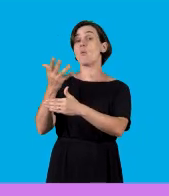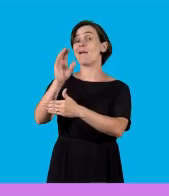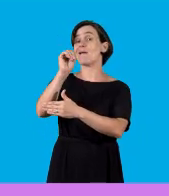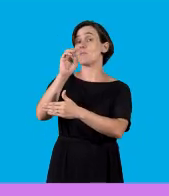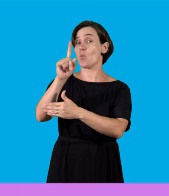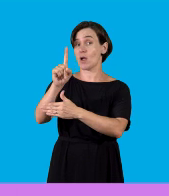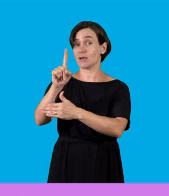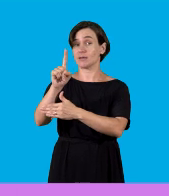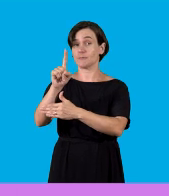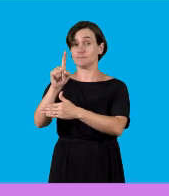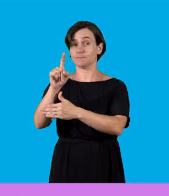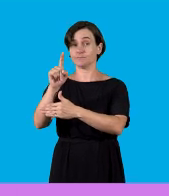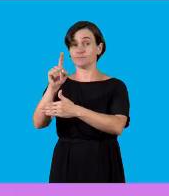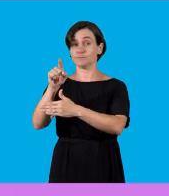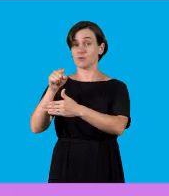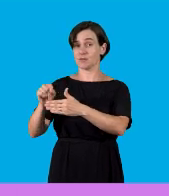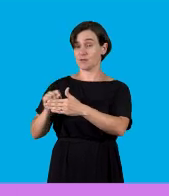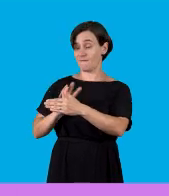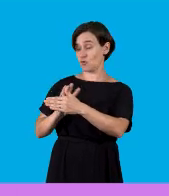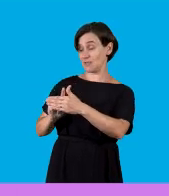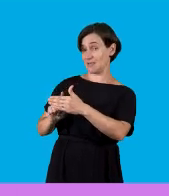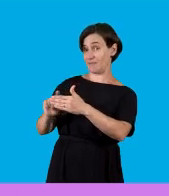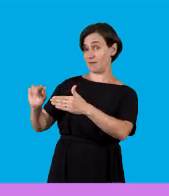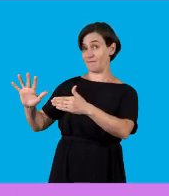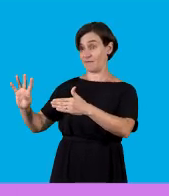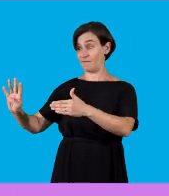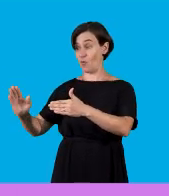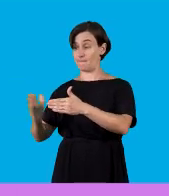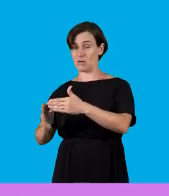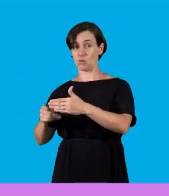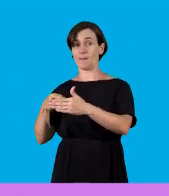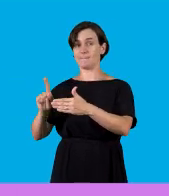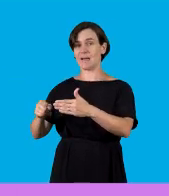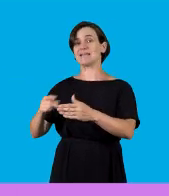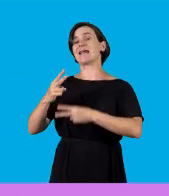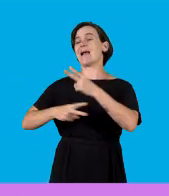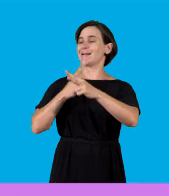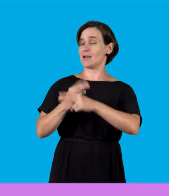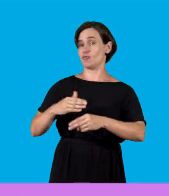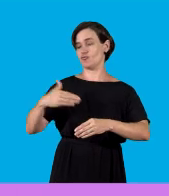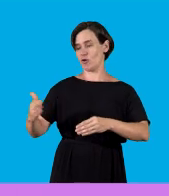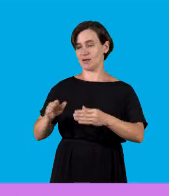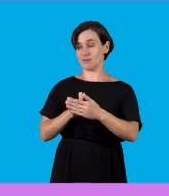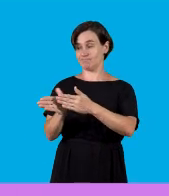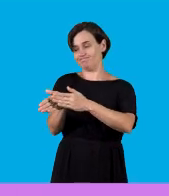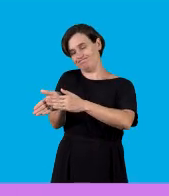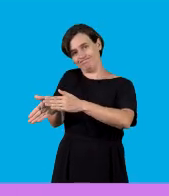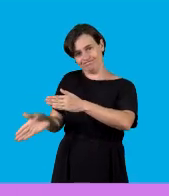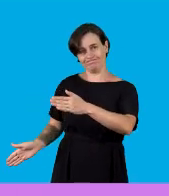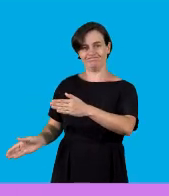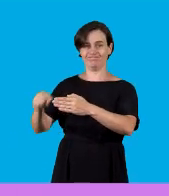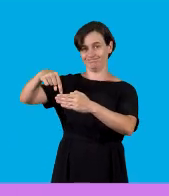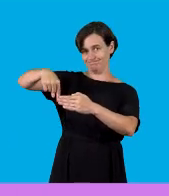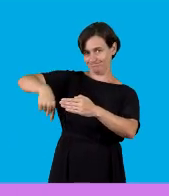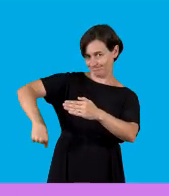between shop 47 and 54, she has to turn now to the right again. It's a right because she was facing that direction. So